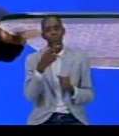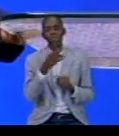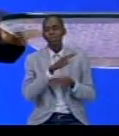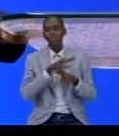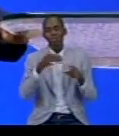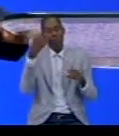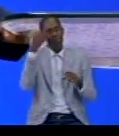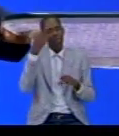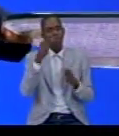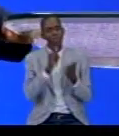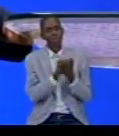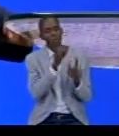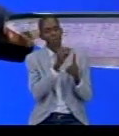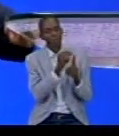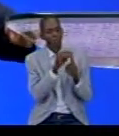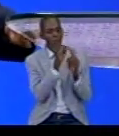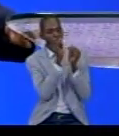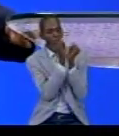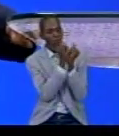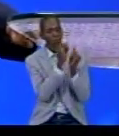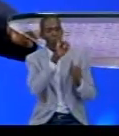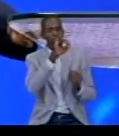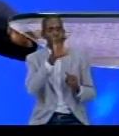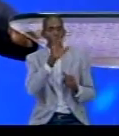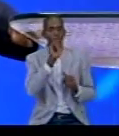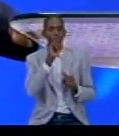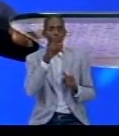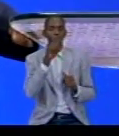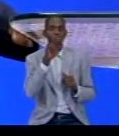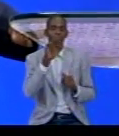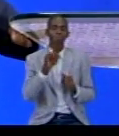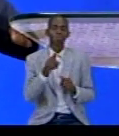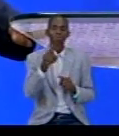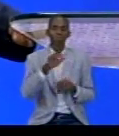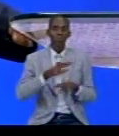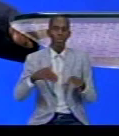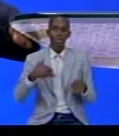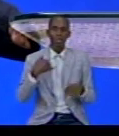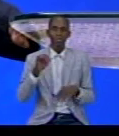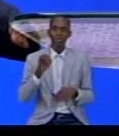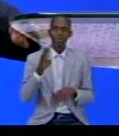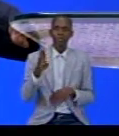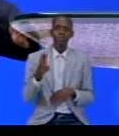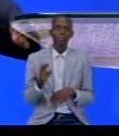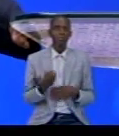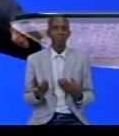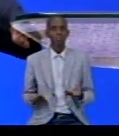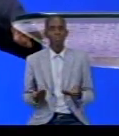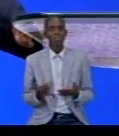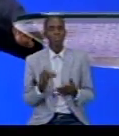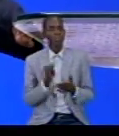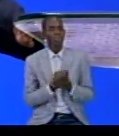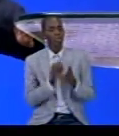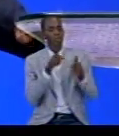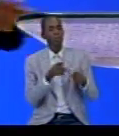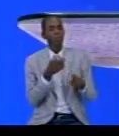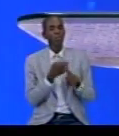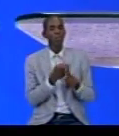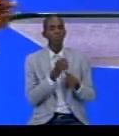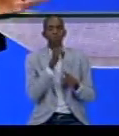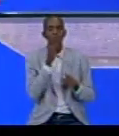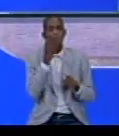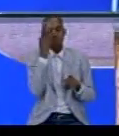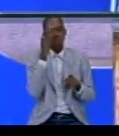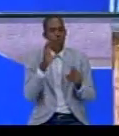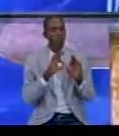know, captive of Judah, unemployed person, somebody from that unknown tribe, somebody